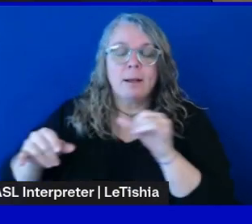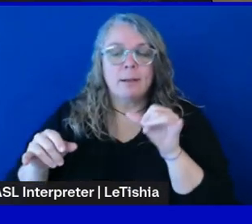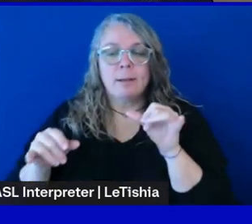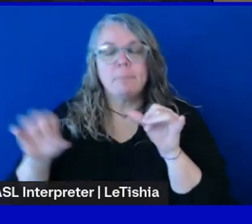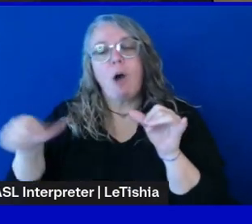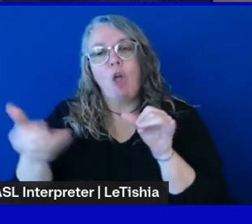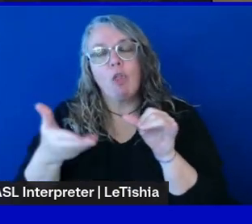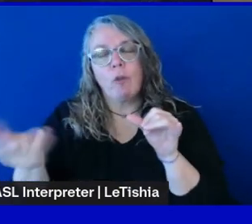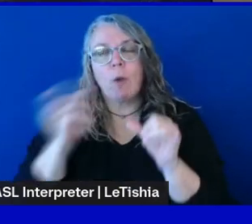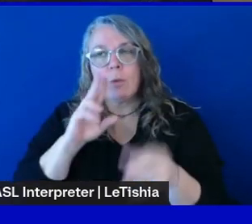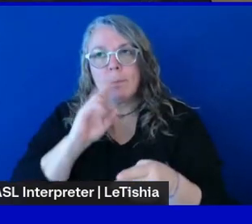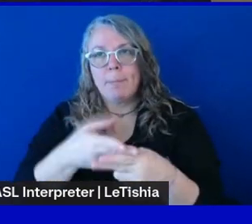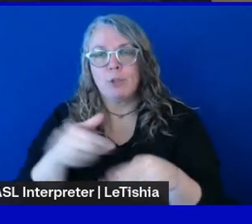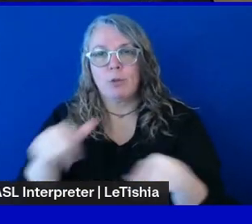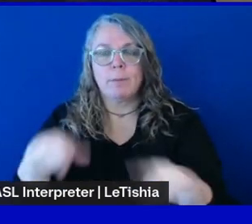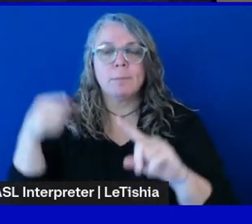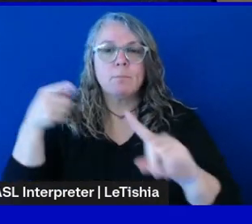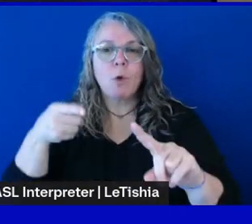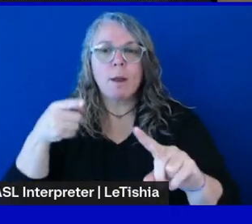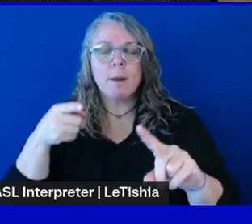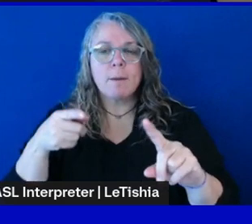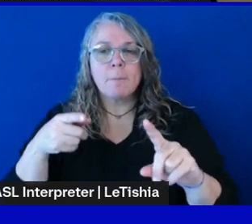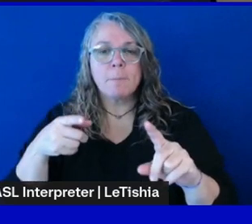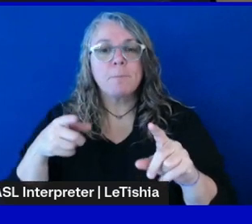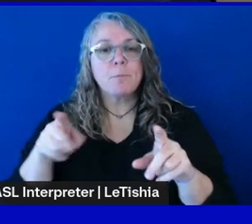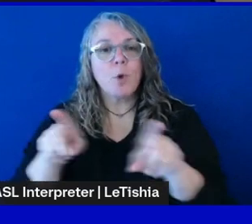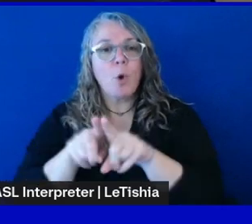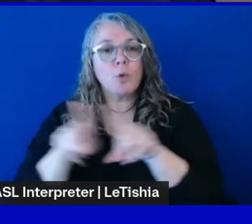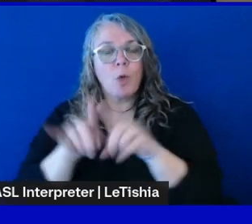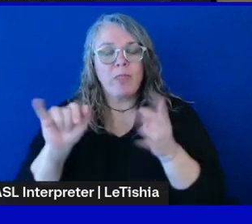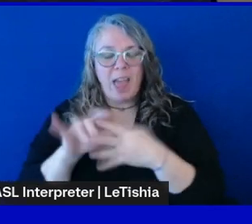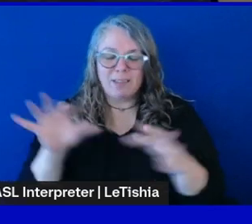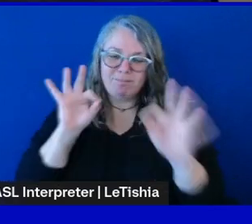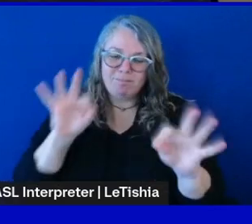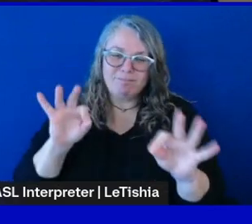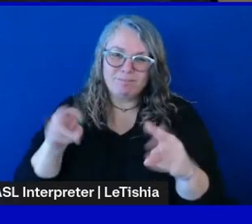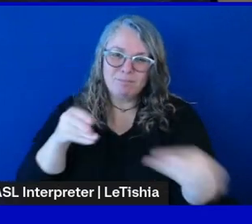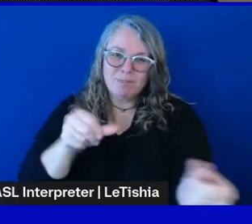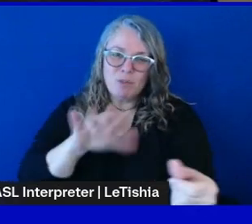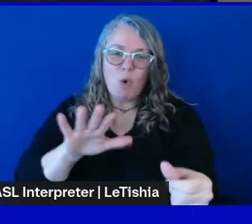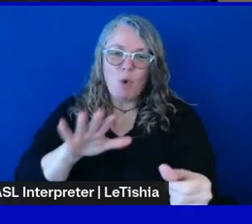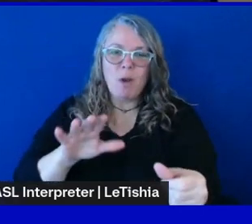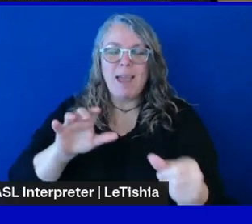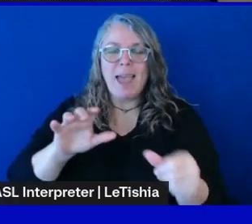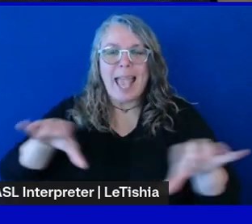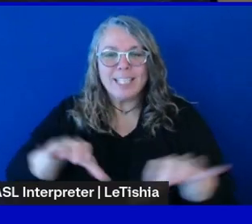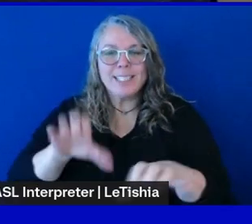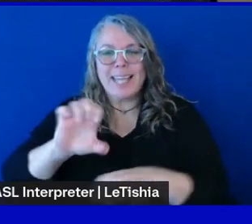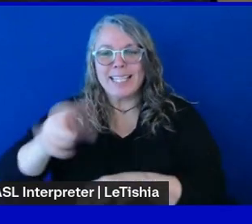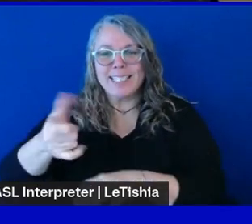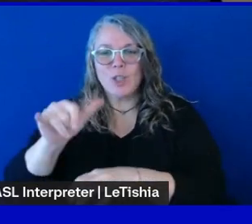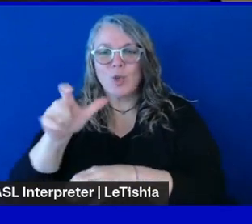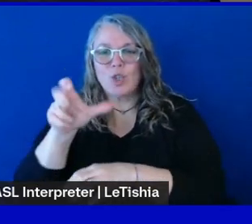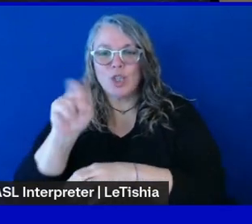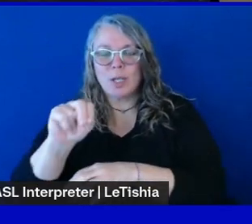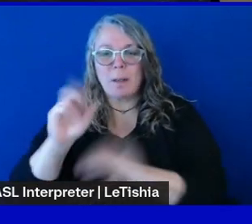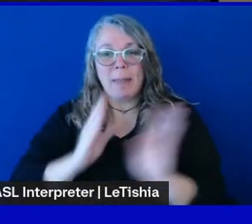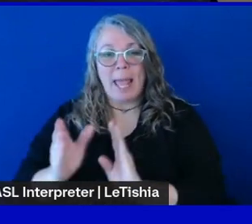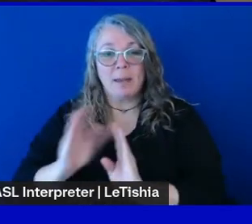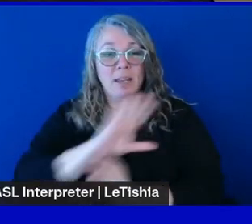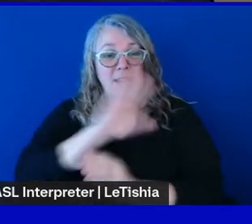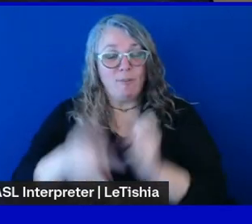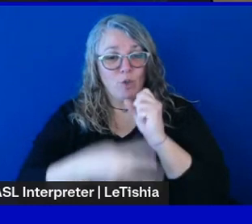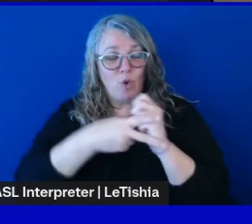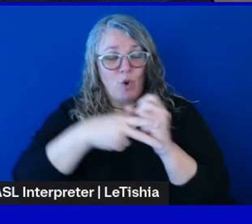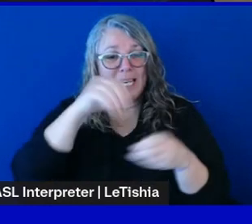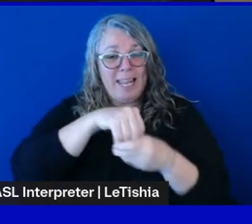Another thing that I want to mention at this point is it also protects your execution plan as well. So it's never stored either in the state or